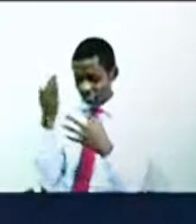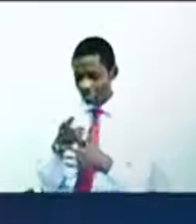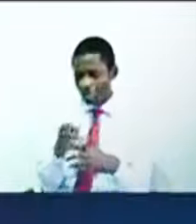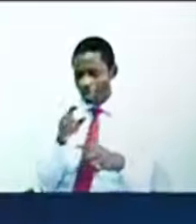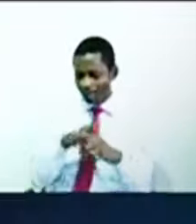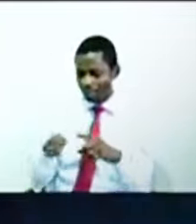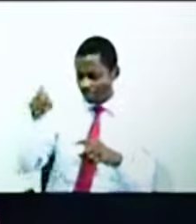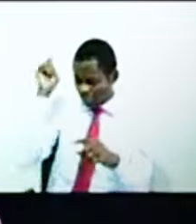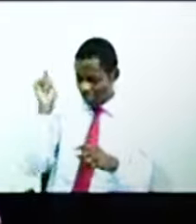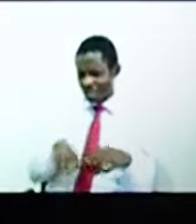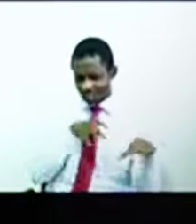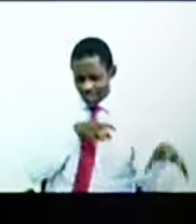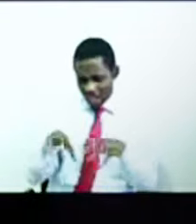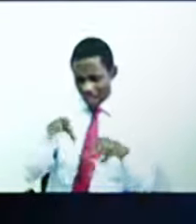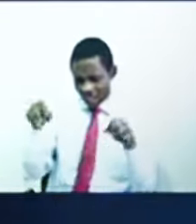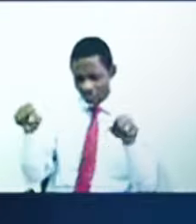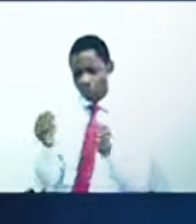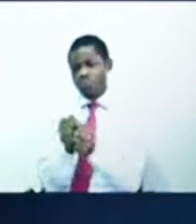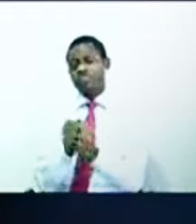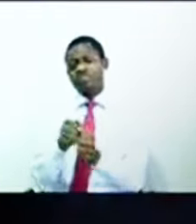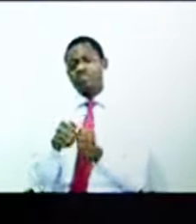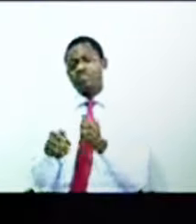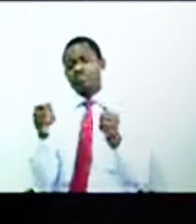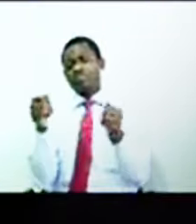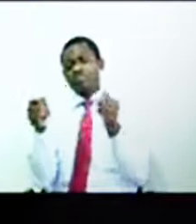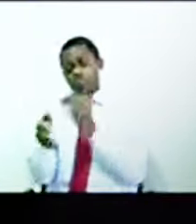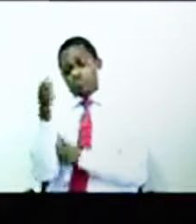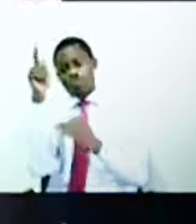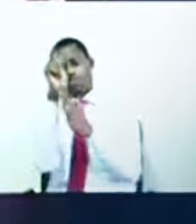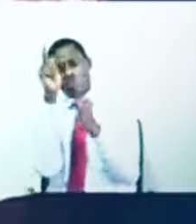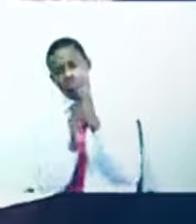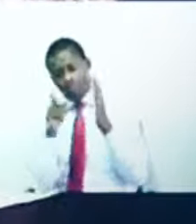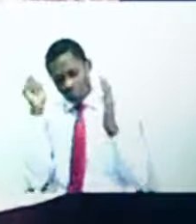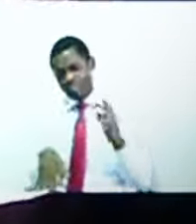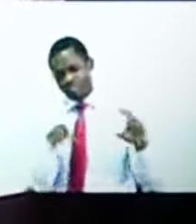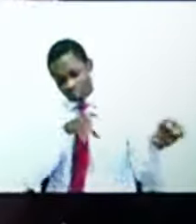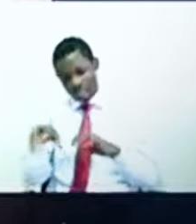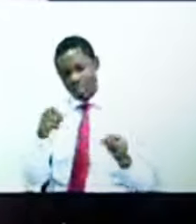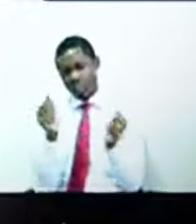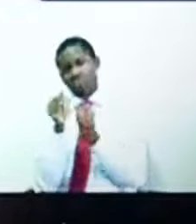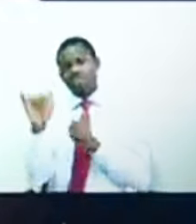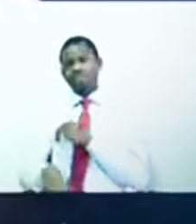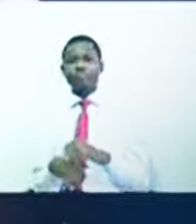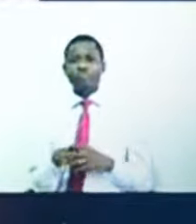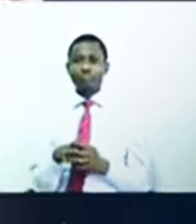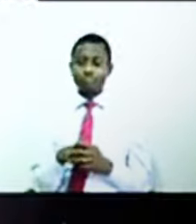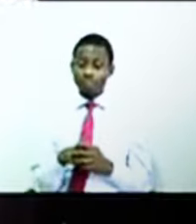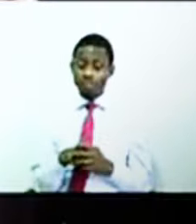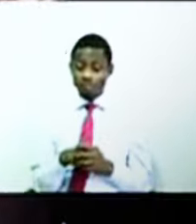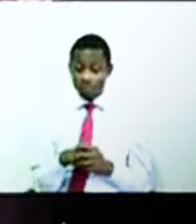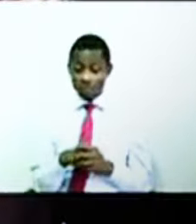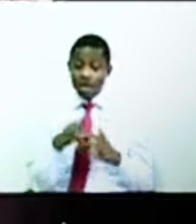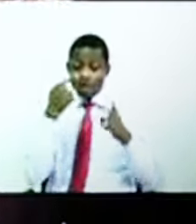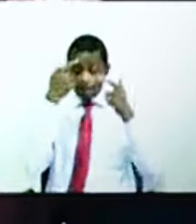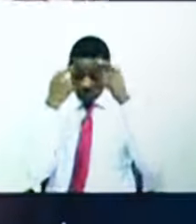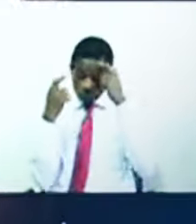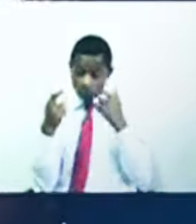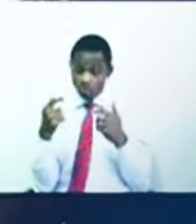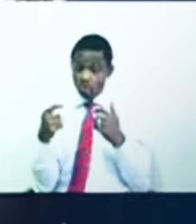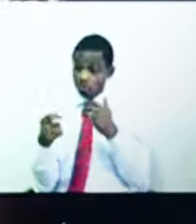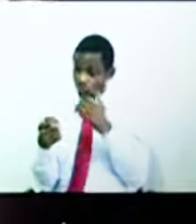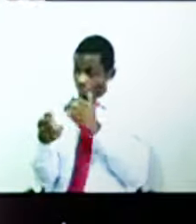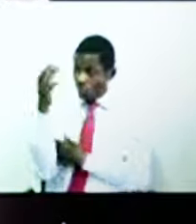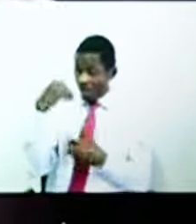me fear dear, is any man who here, or bonsam no one seno, or behawagini, no mum se embrano wafeno, fa embrano a